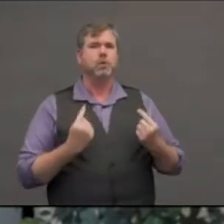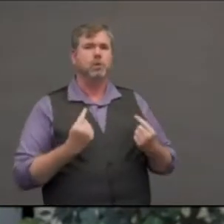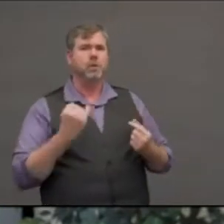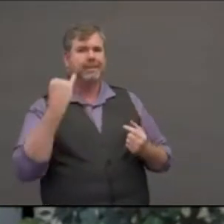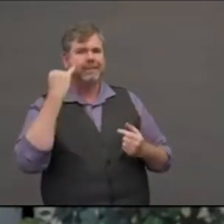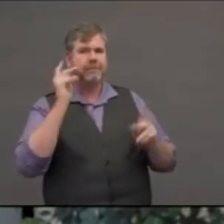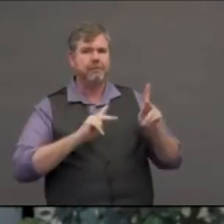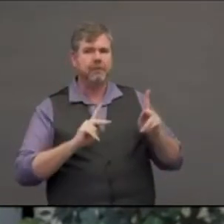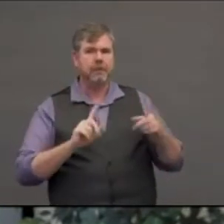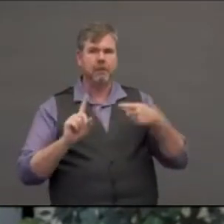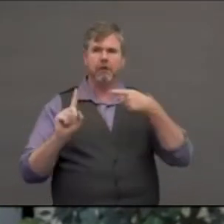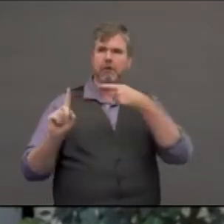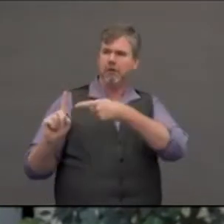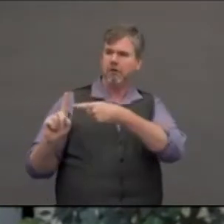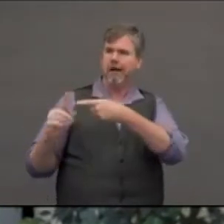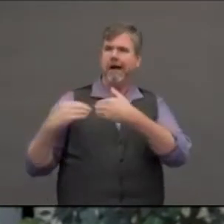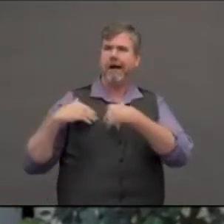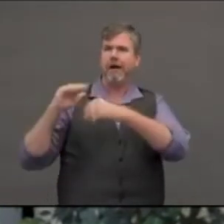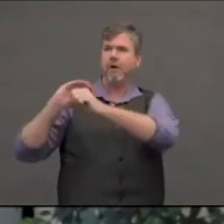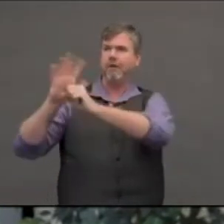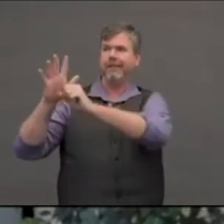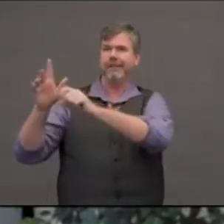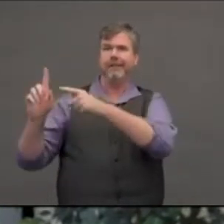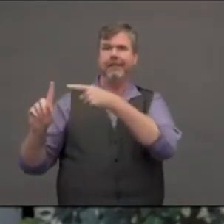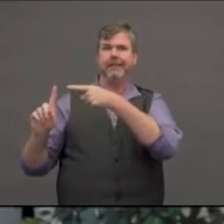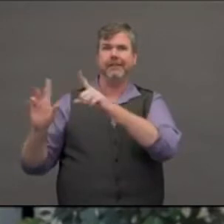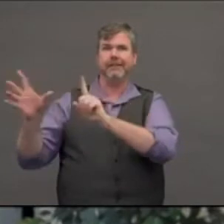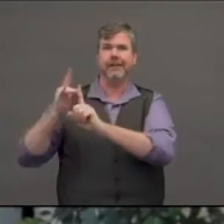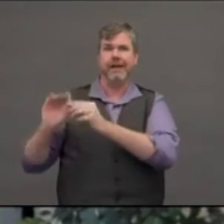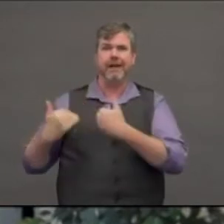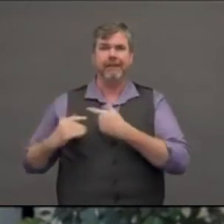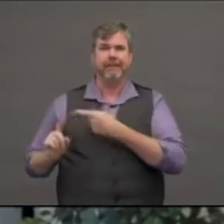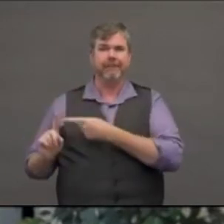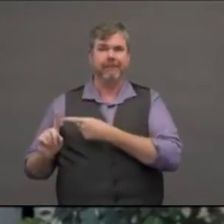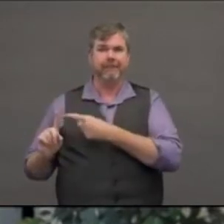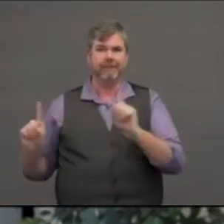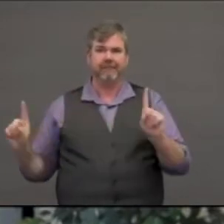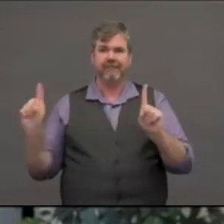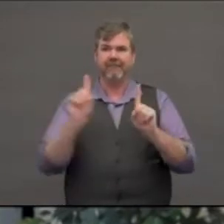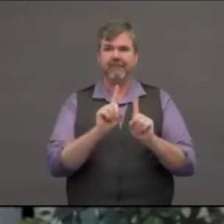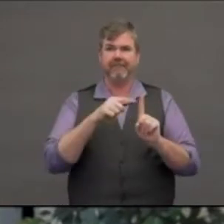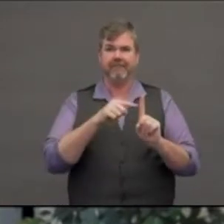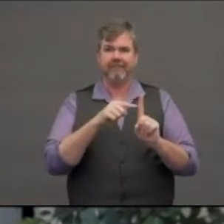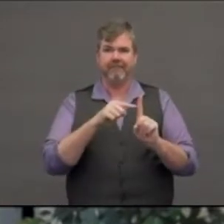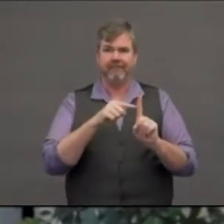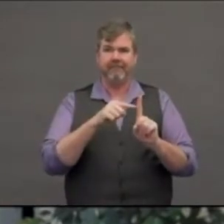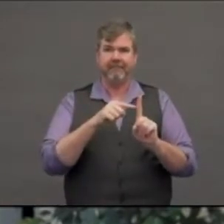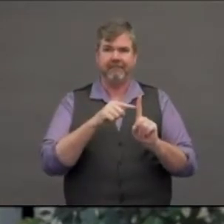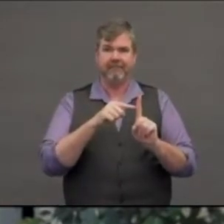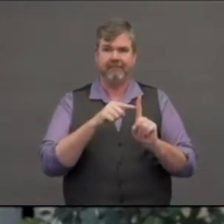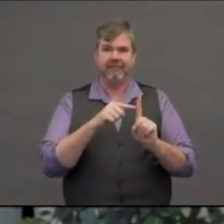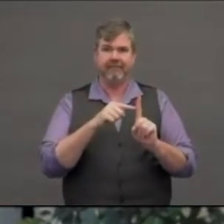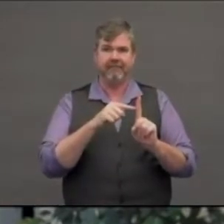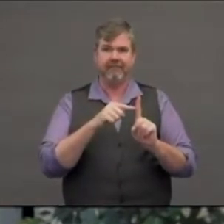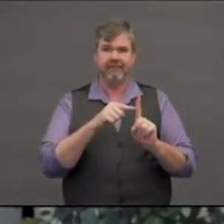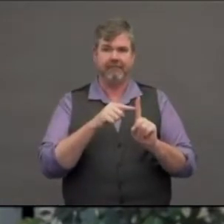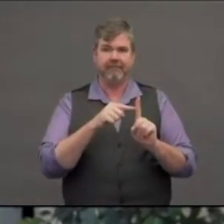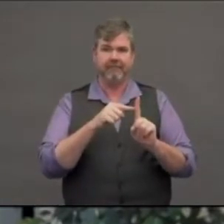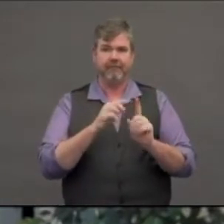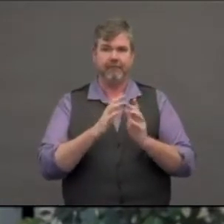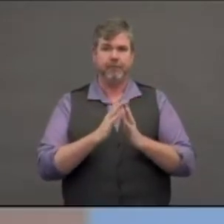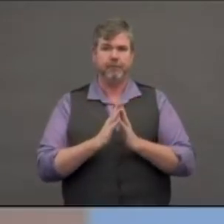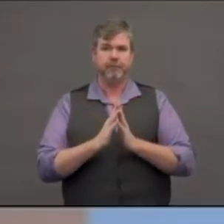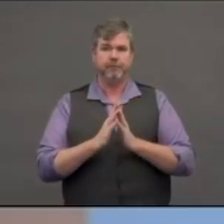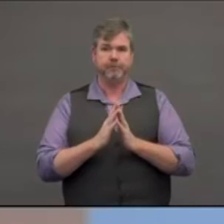question. So if you are considered a close contact, which is someone that has been within 6 feet for